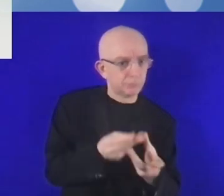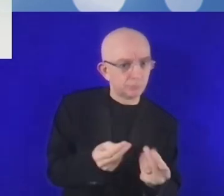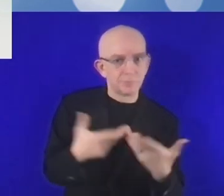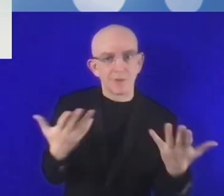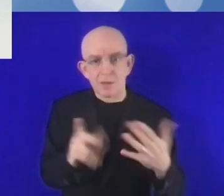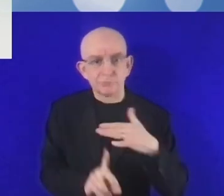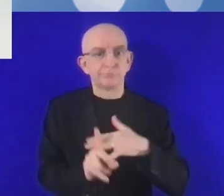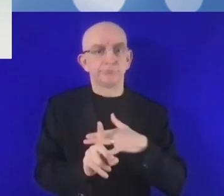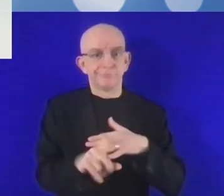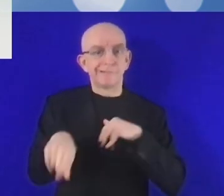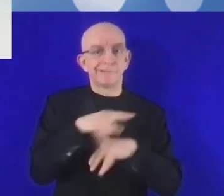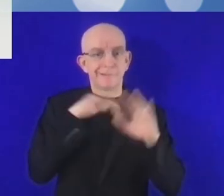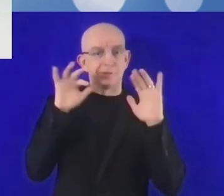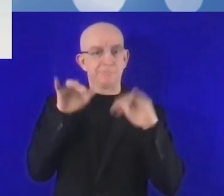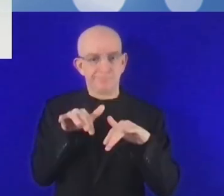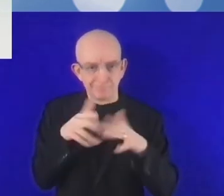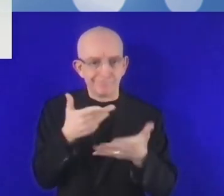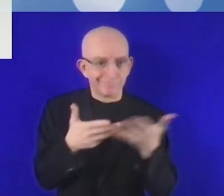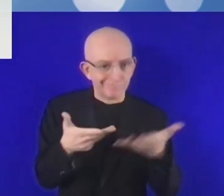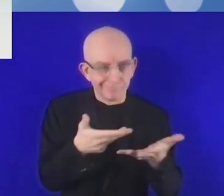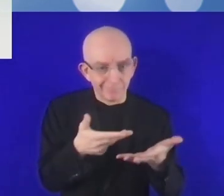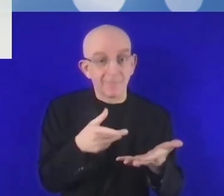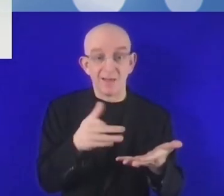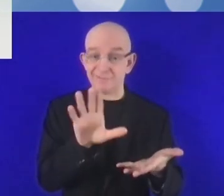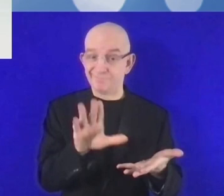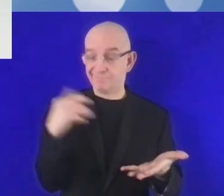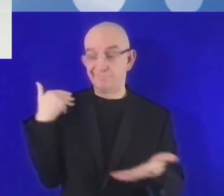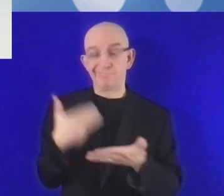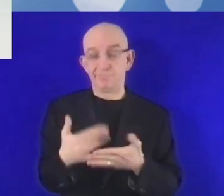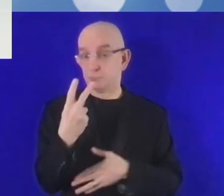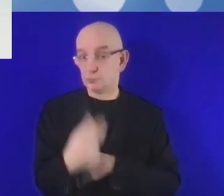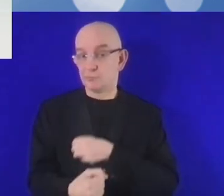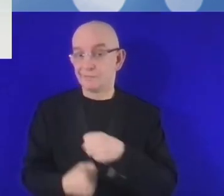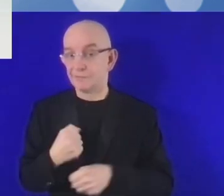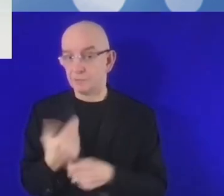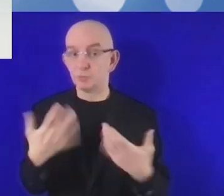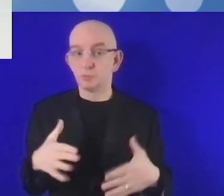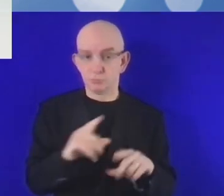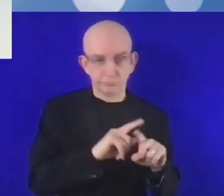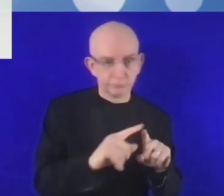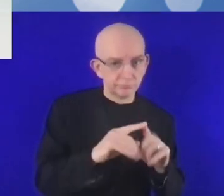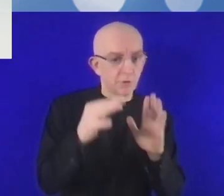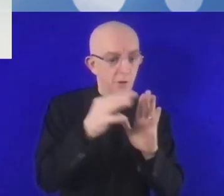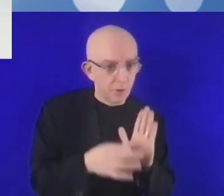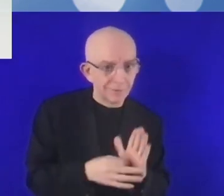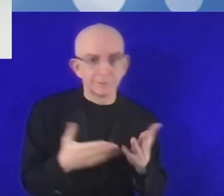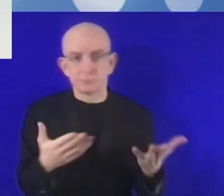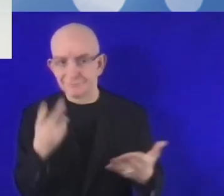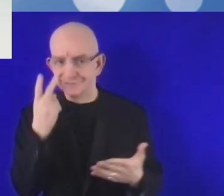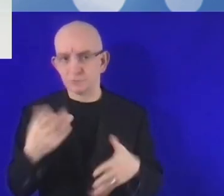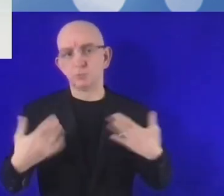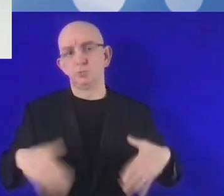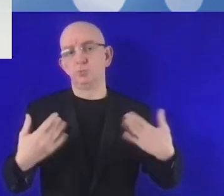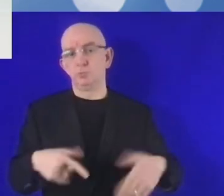But well-meaning policies, like any other powerful tool, can have unintended consequences, which could increase